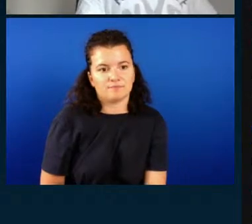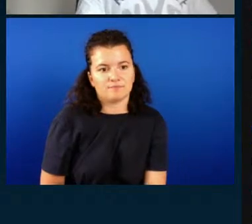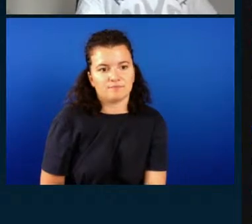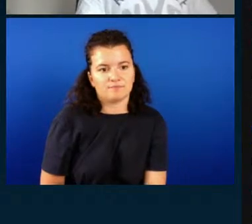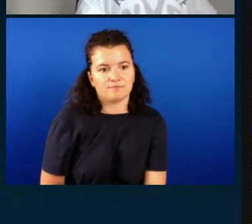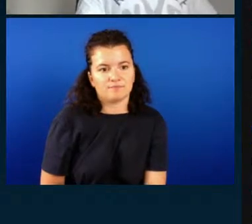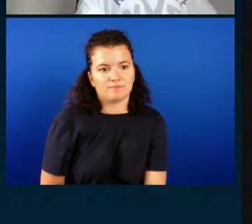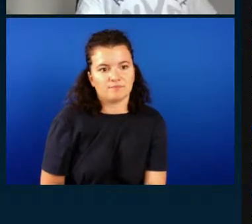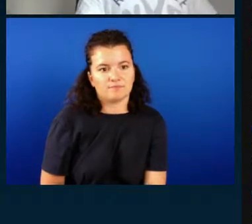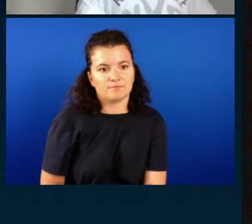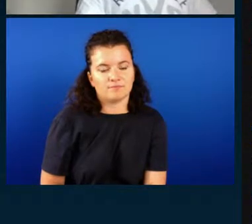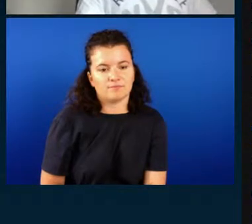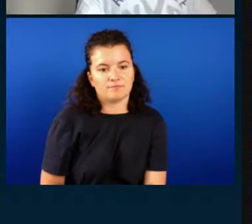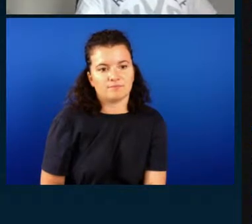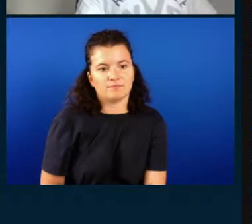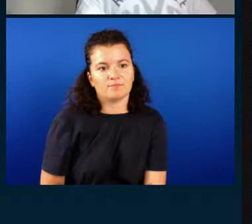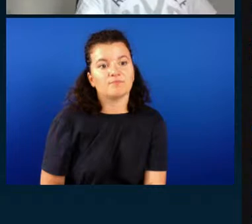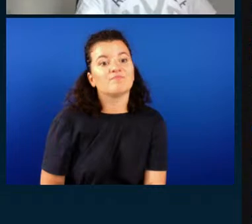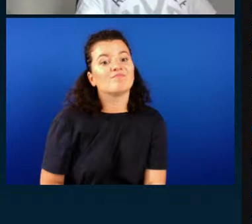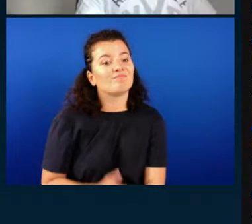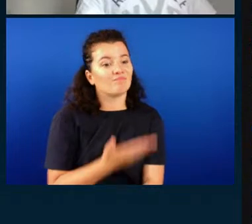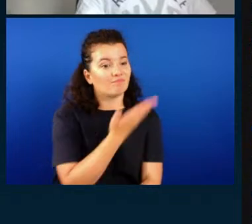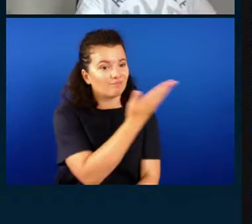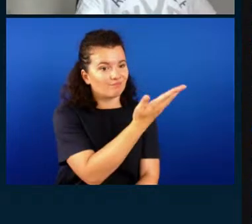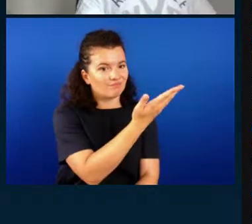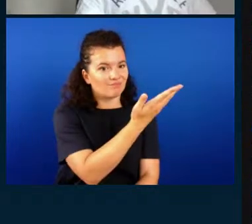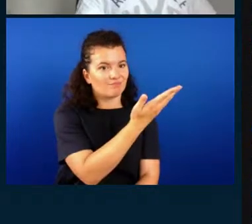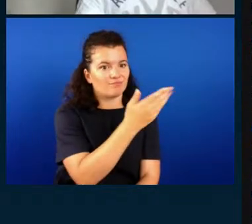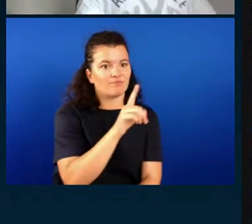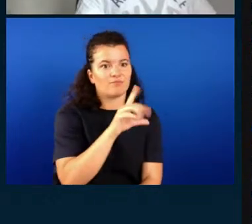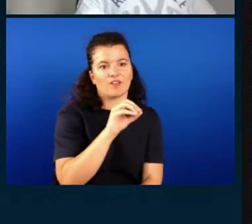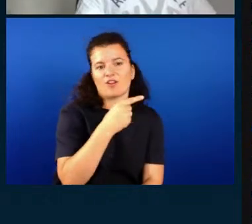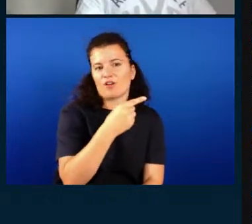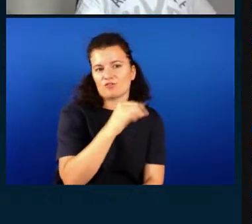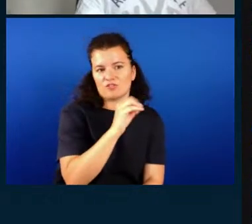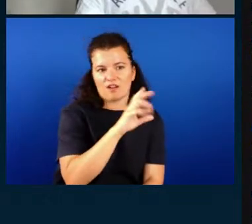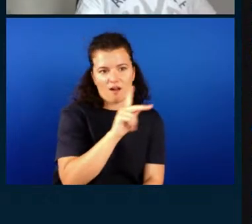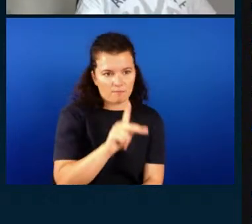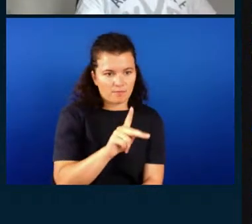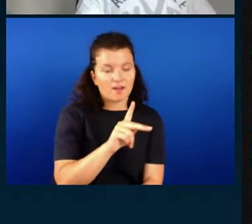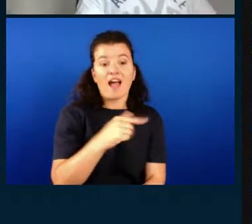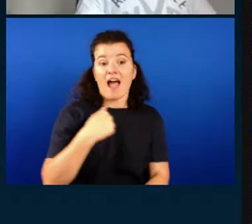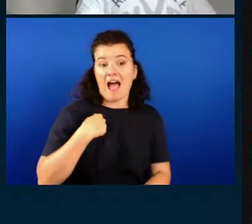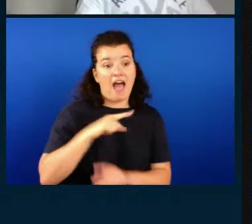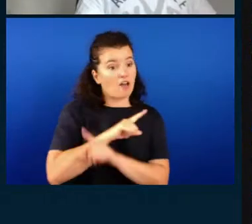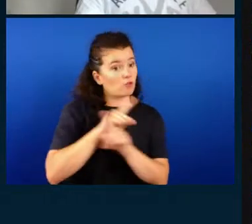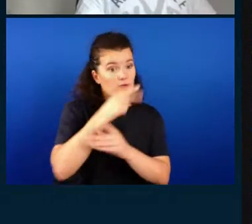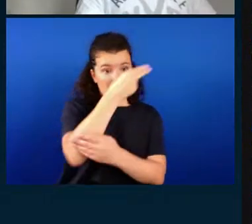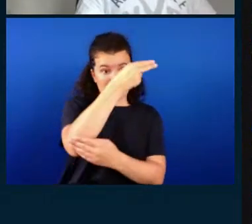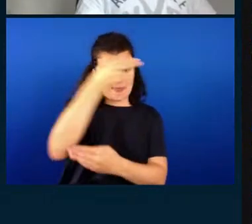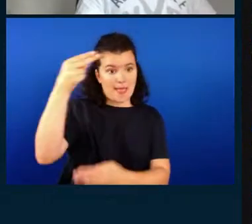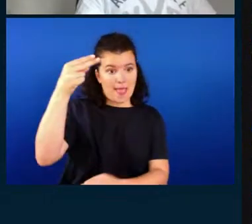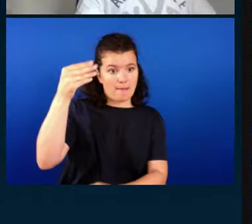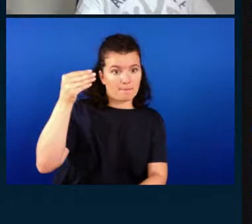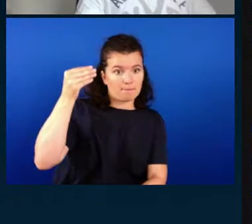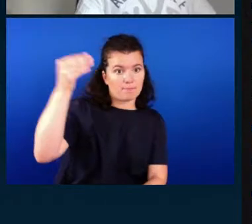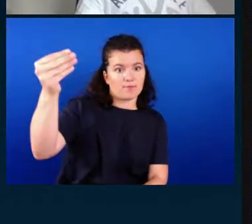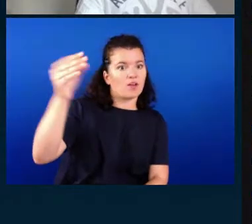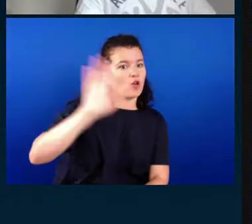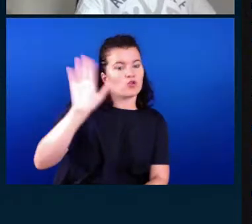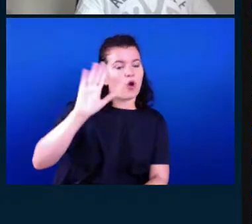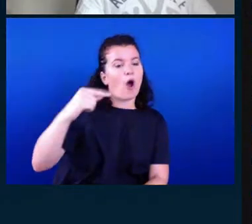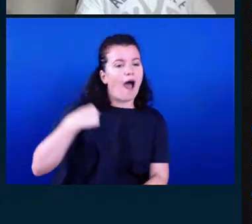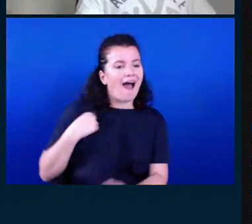So this is a logic app with a naming convention. I haven't given this naming convention. I only gave workflow as a